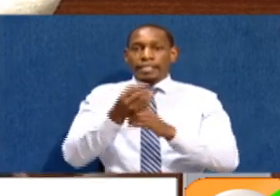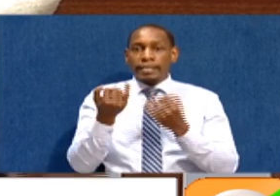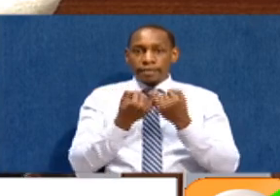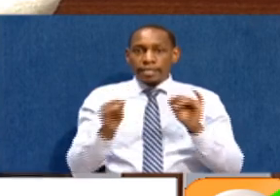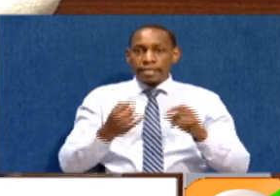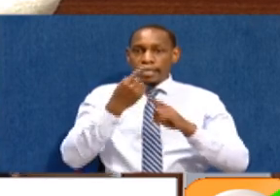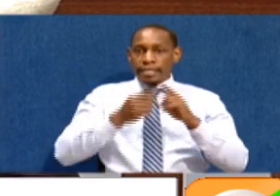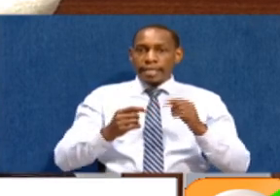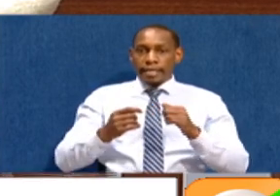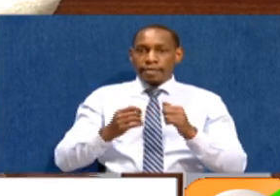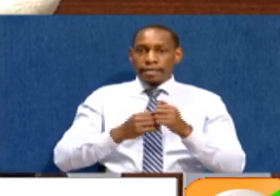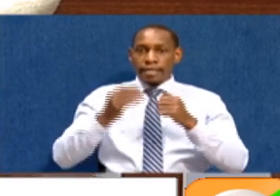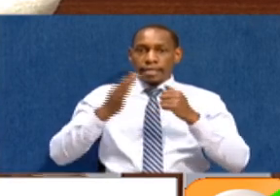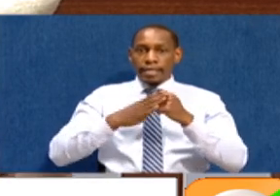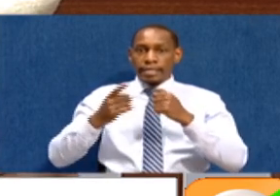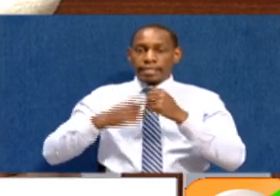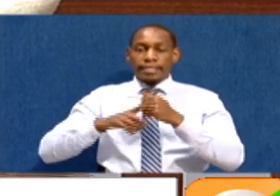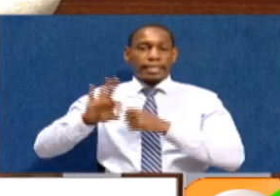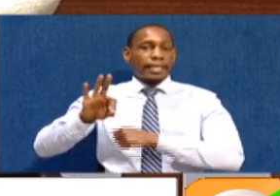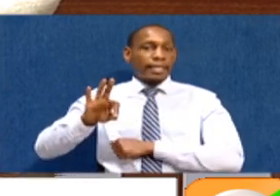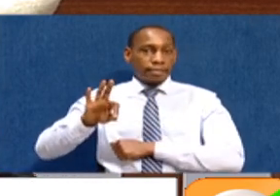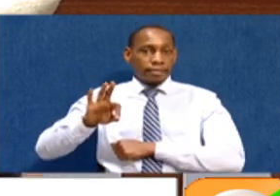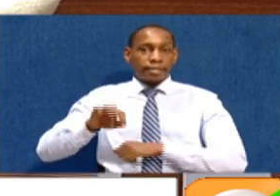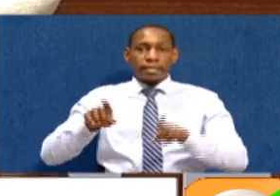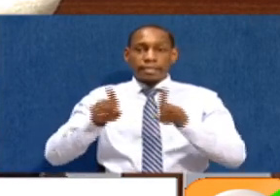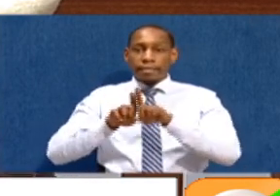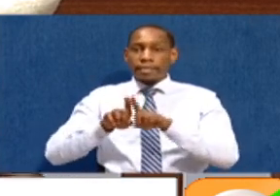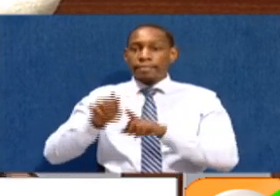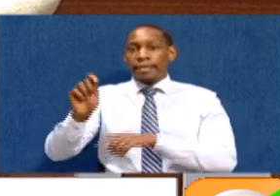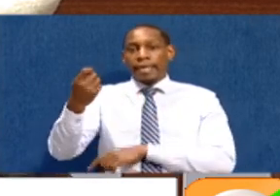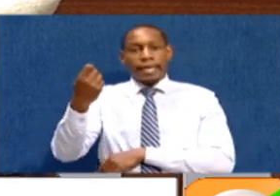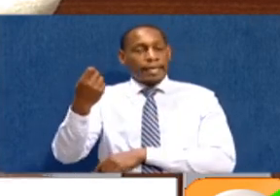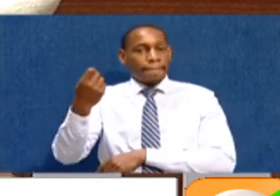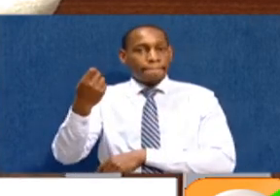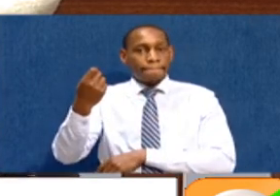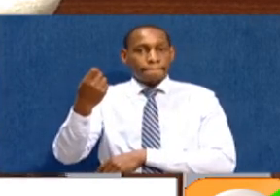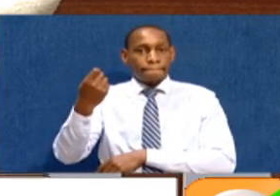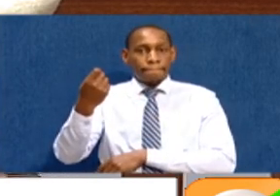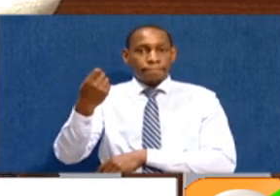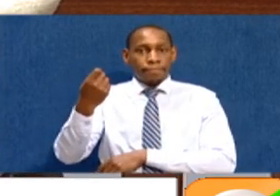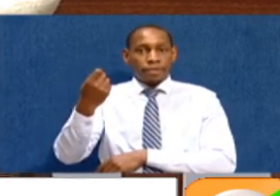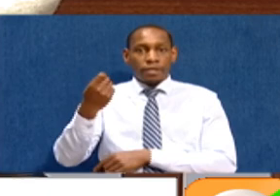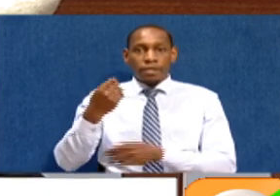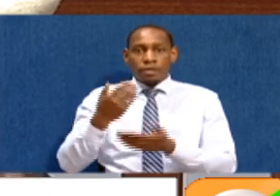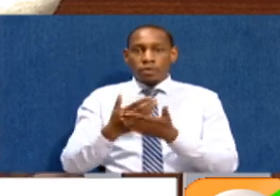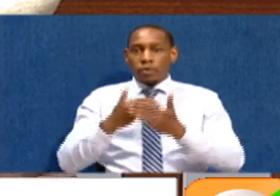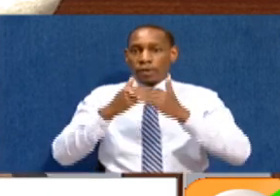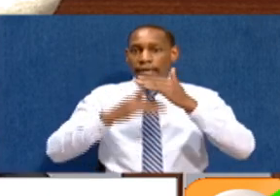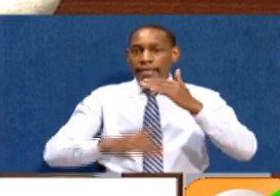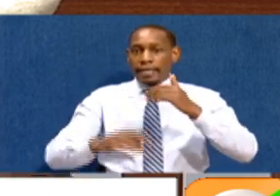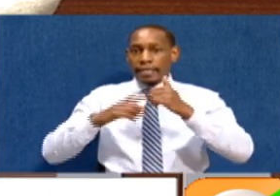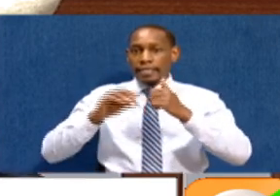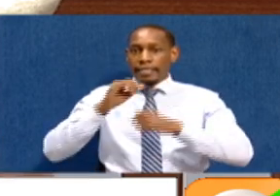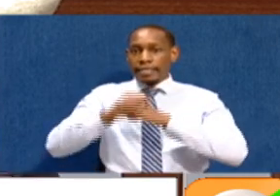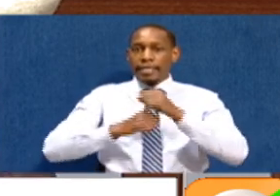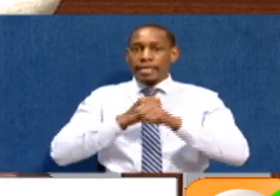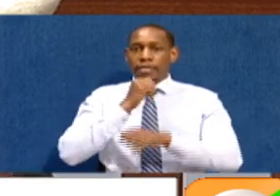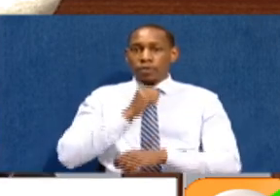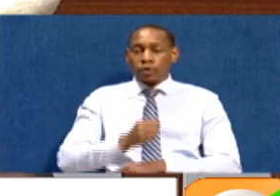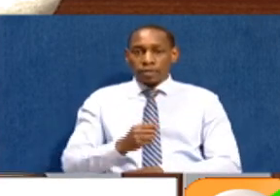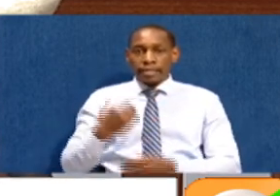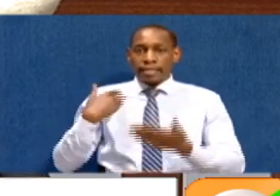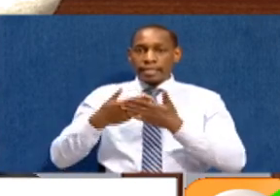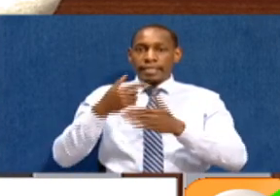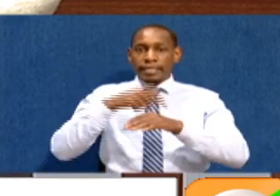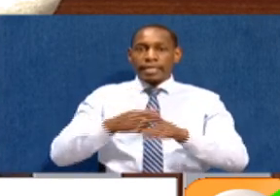in 1963. This country is less than 60 years old since